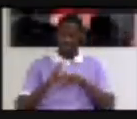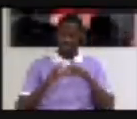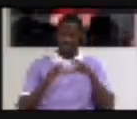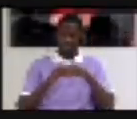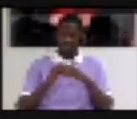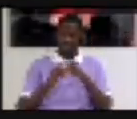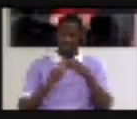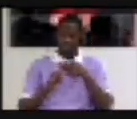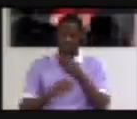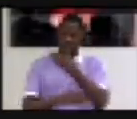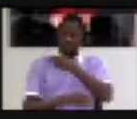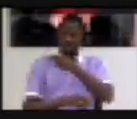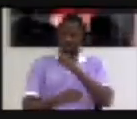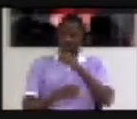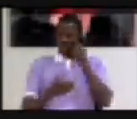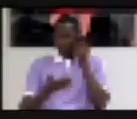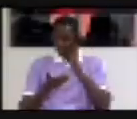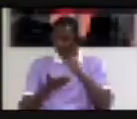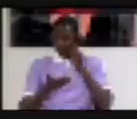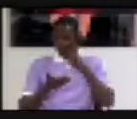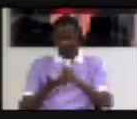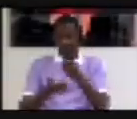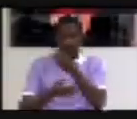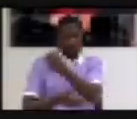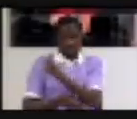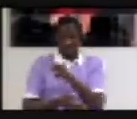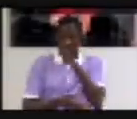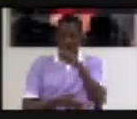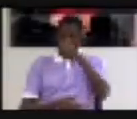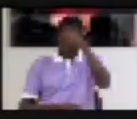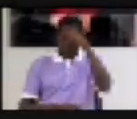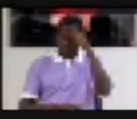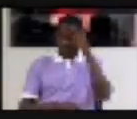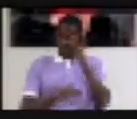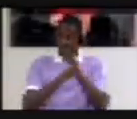You are dismissed from the civil service.